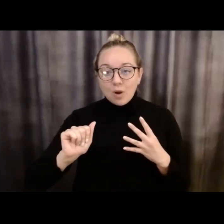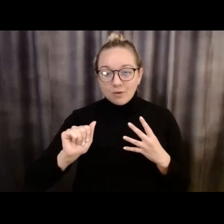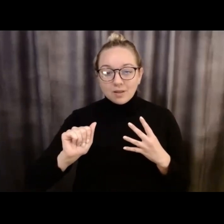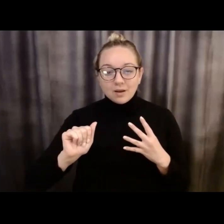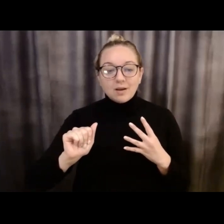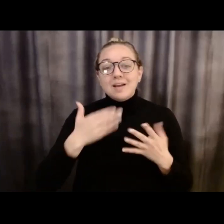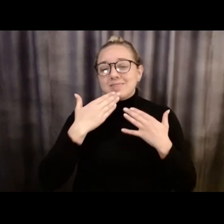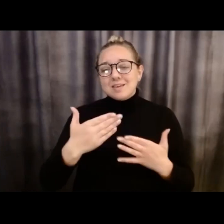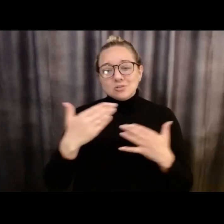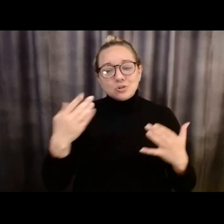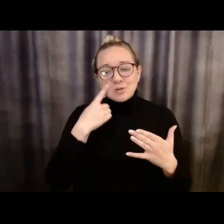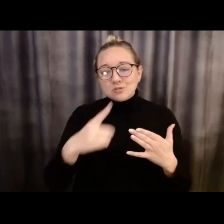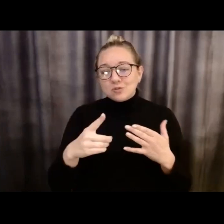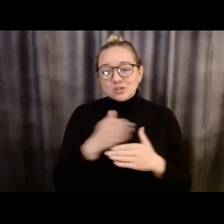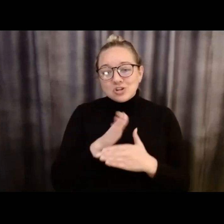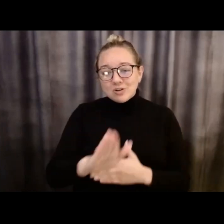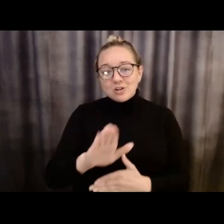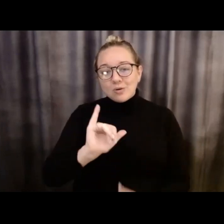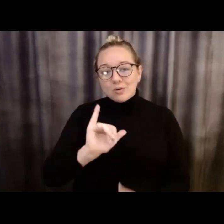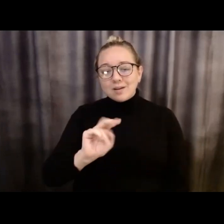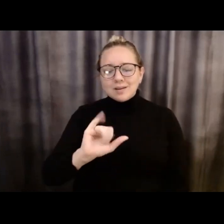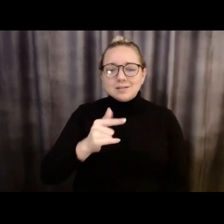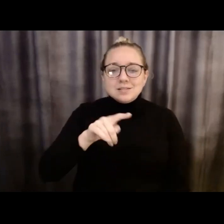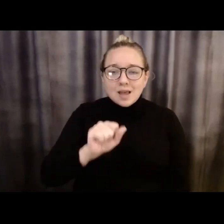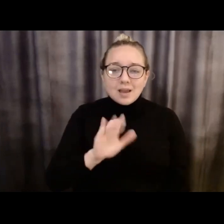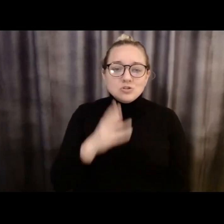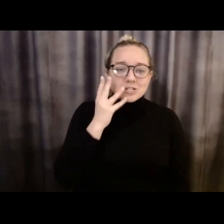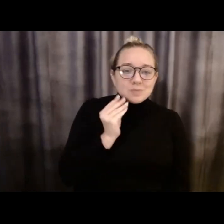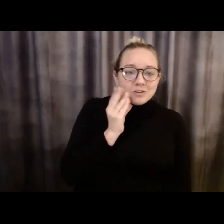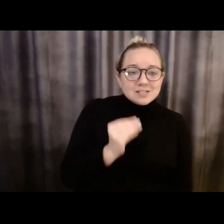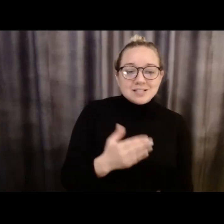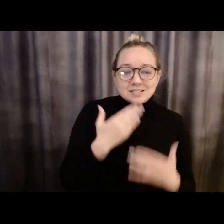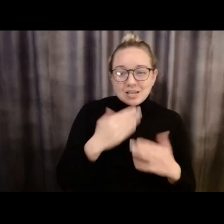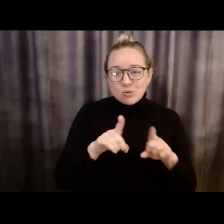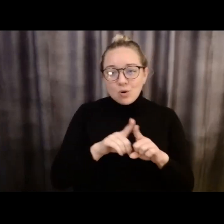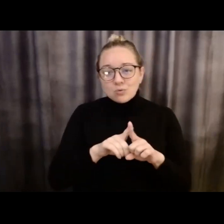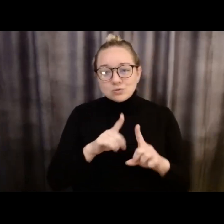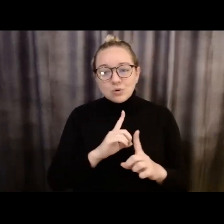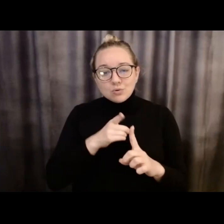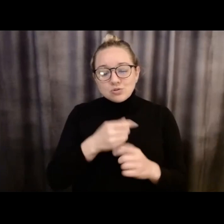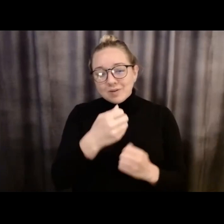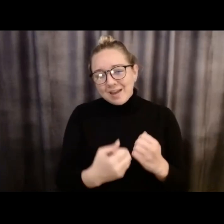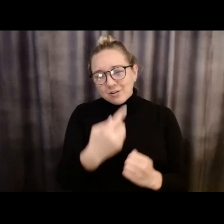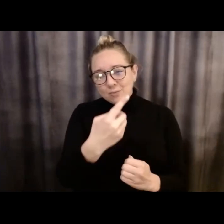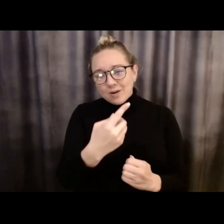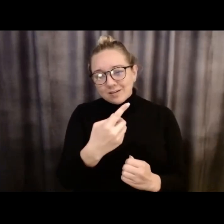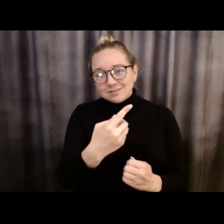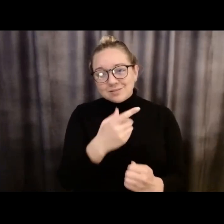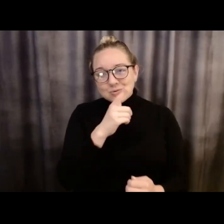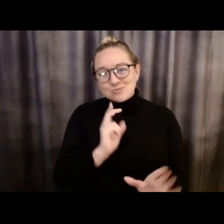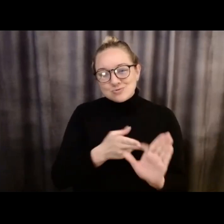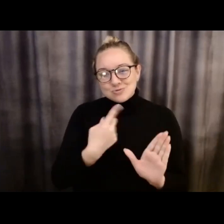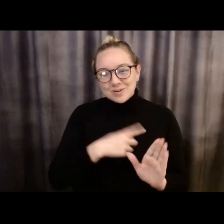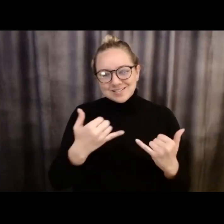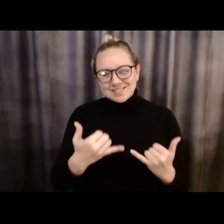for sharing your insights and experiences. Thank you also to every one of you who joined us